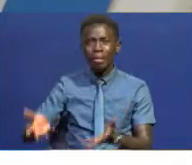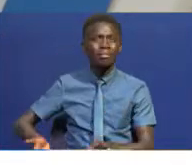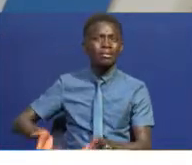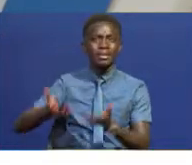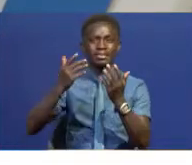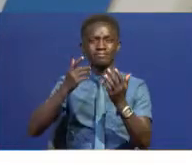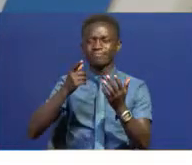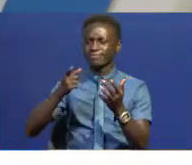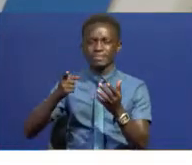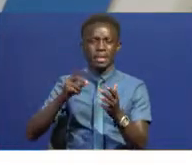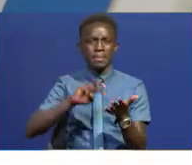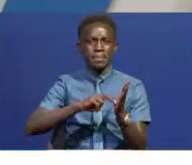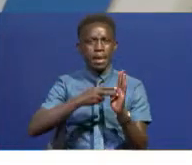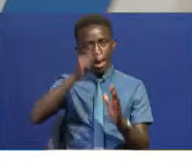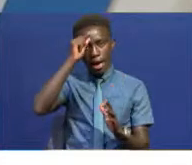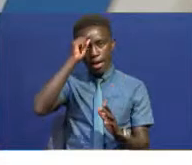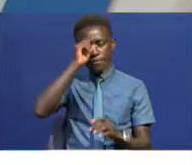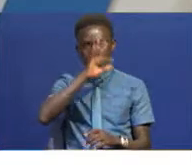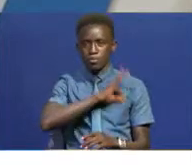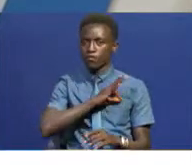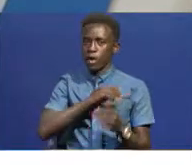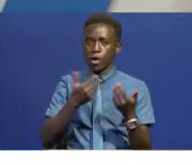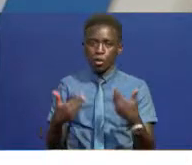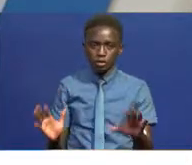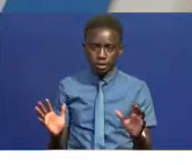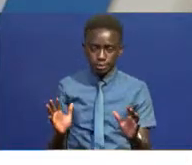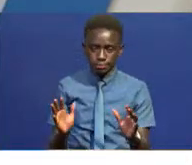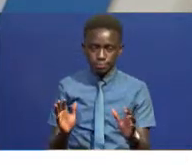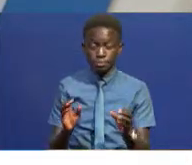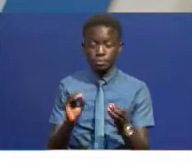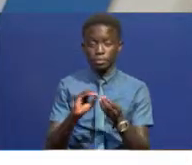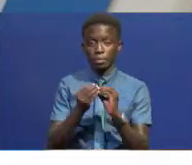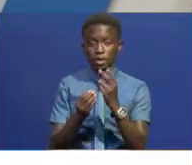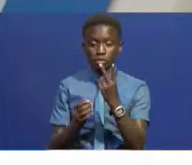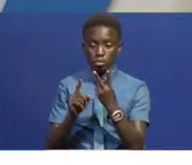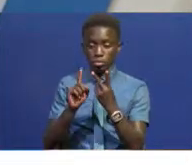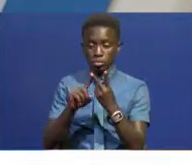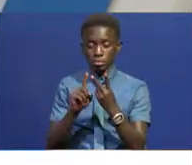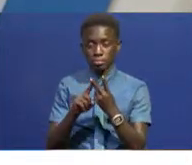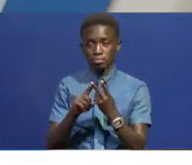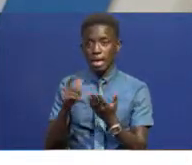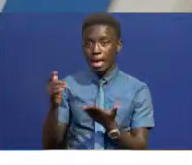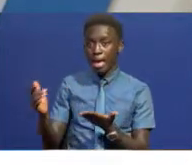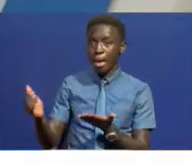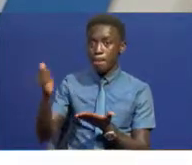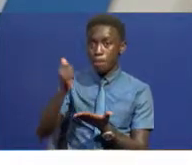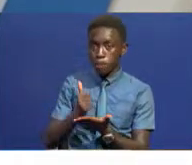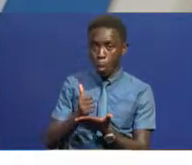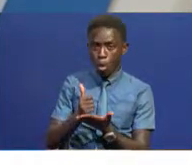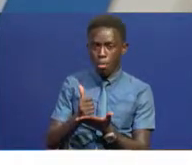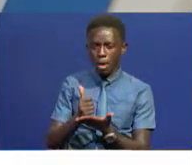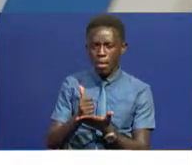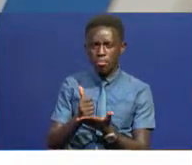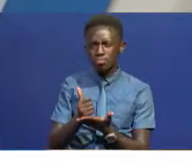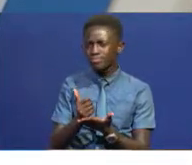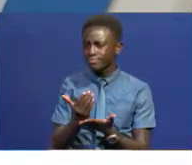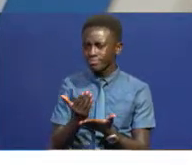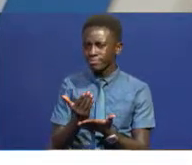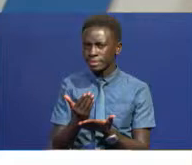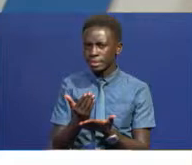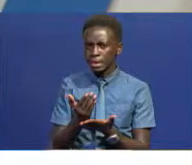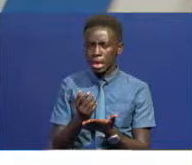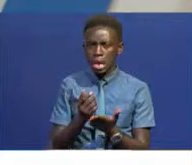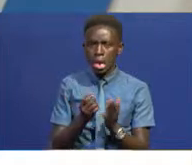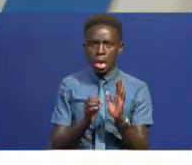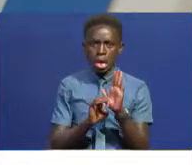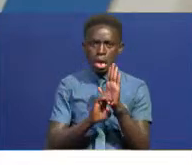the royalties that we could have received. Two, the employment that could have been created through the creation